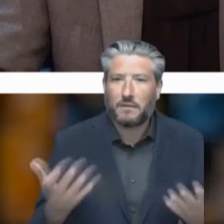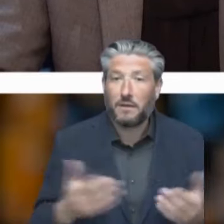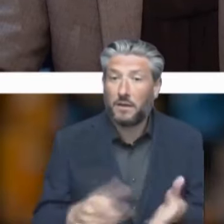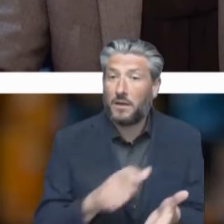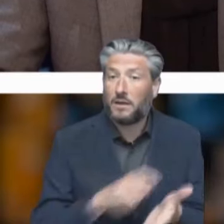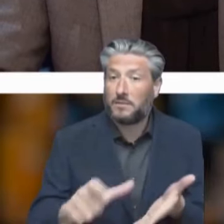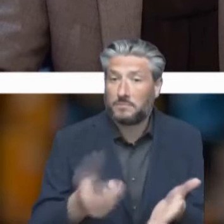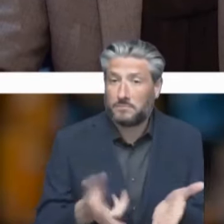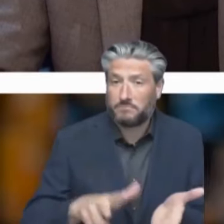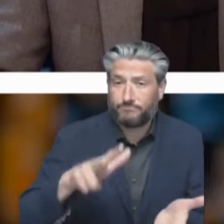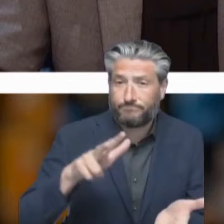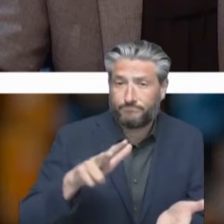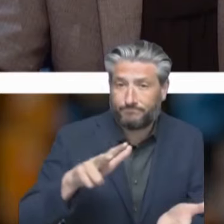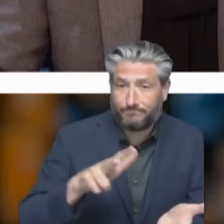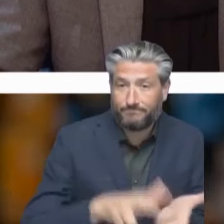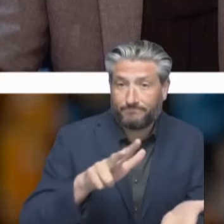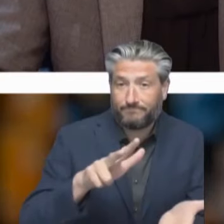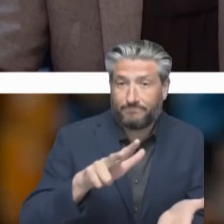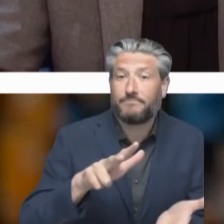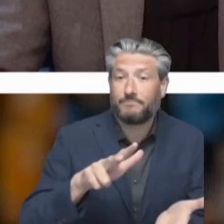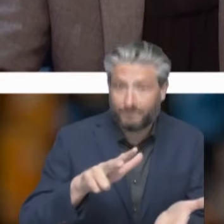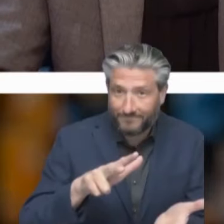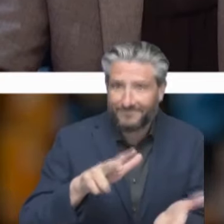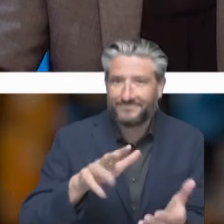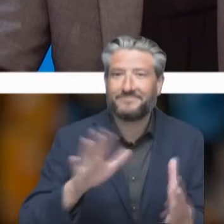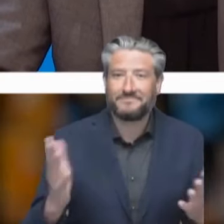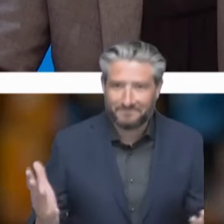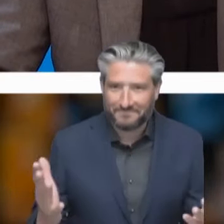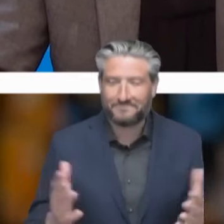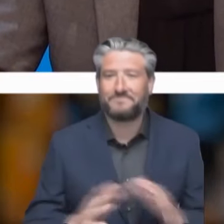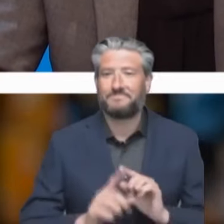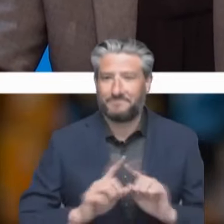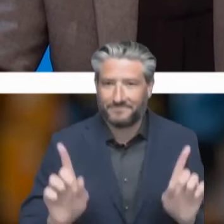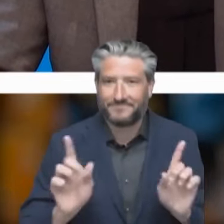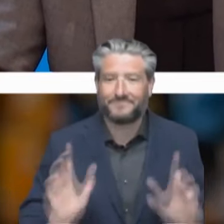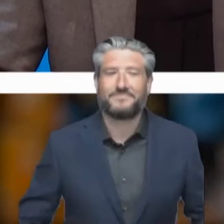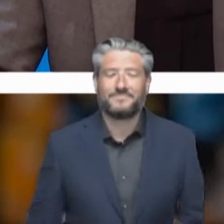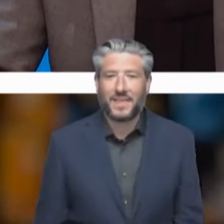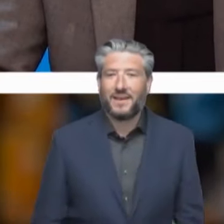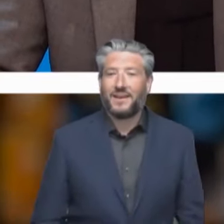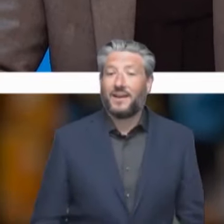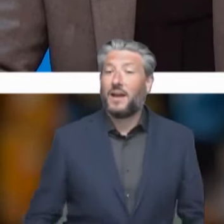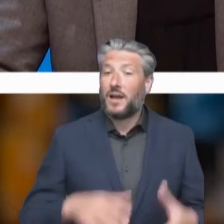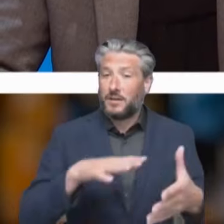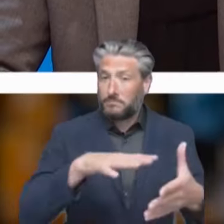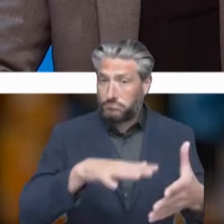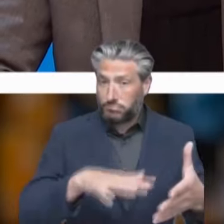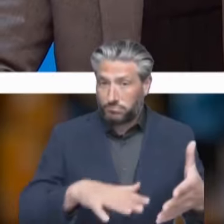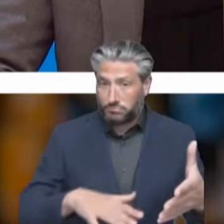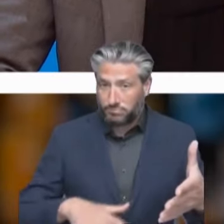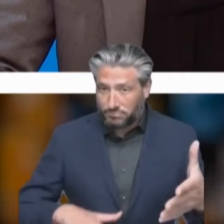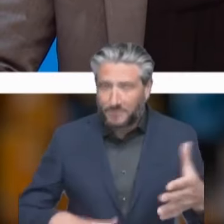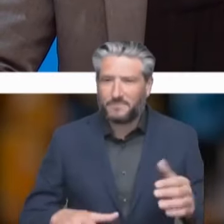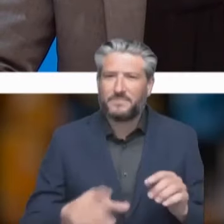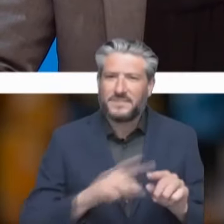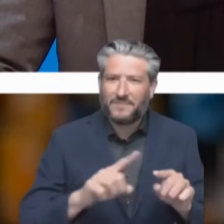91.96% of votes in favor. It is therefore adopted. All the resolutions on the agenda of the general meeting